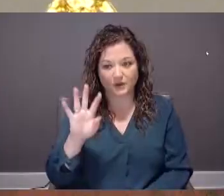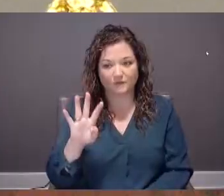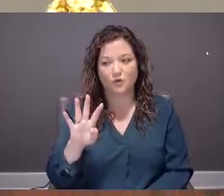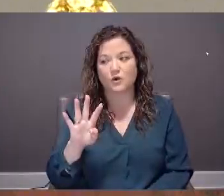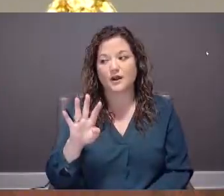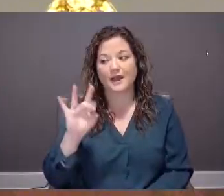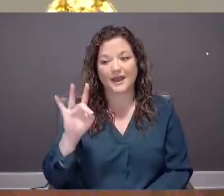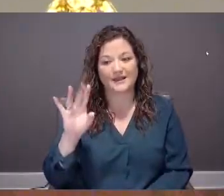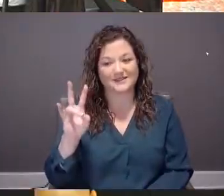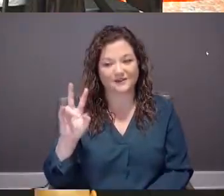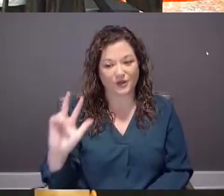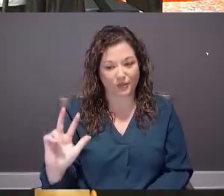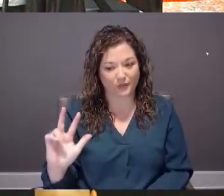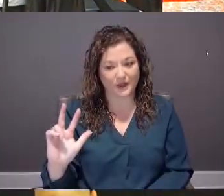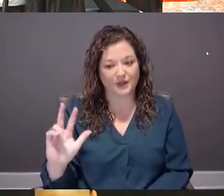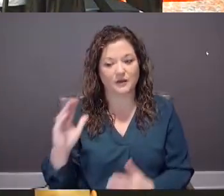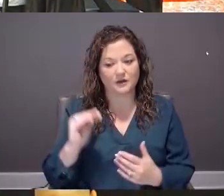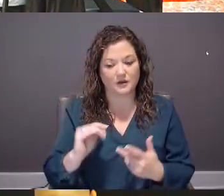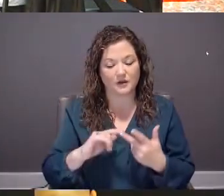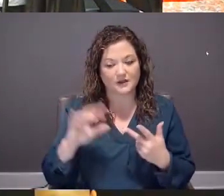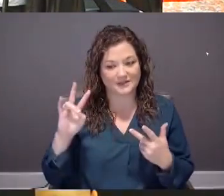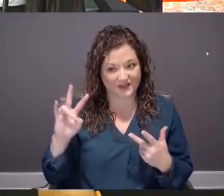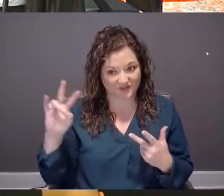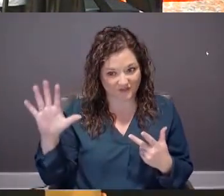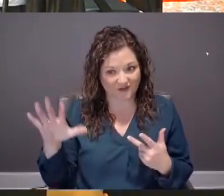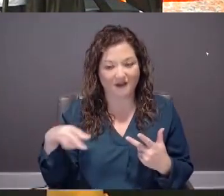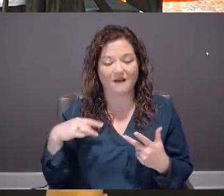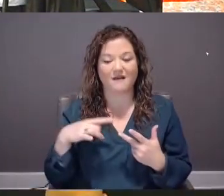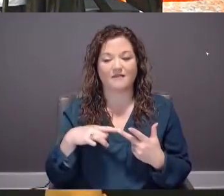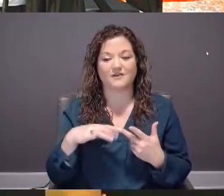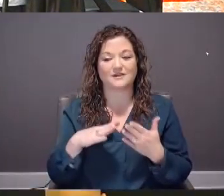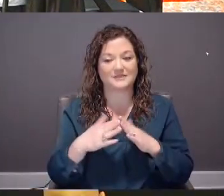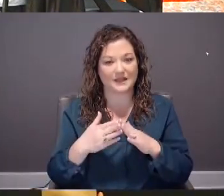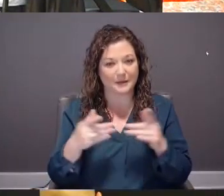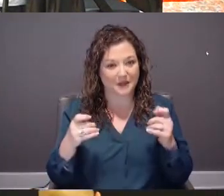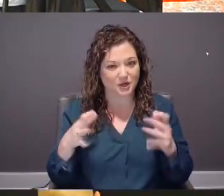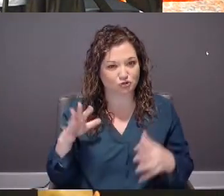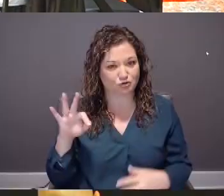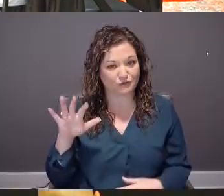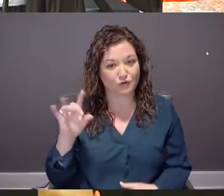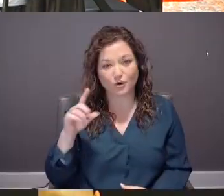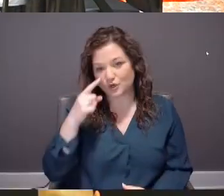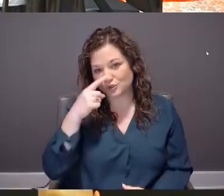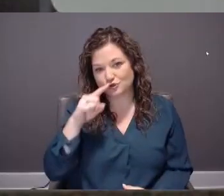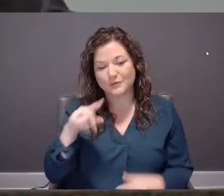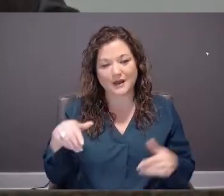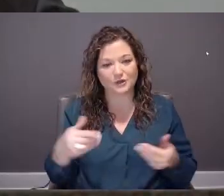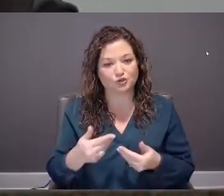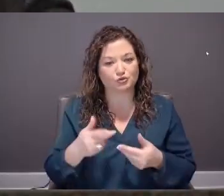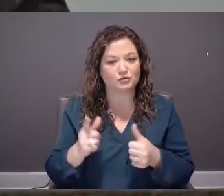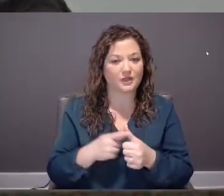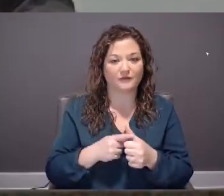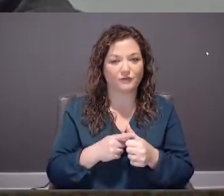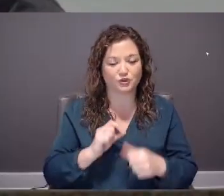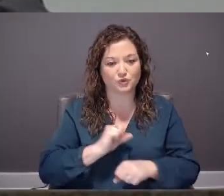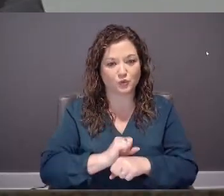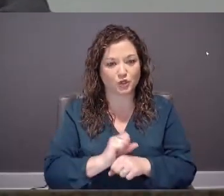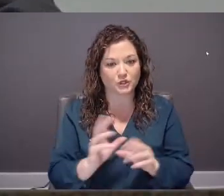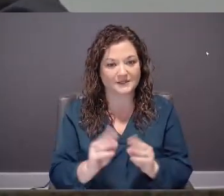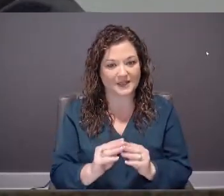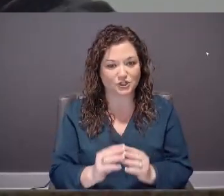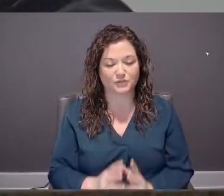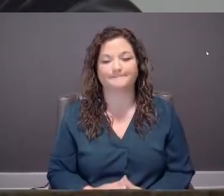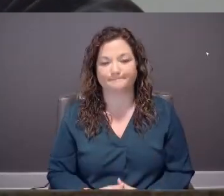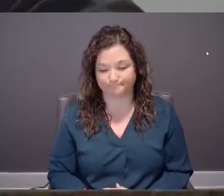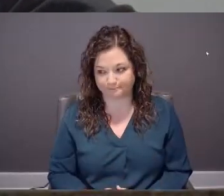2024-873 through 2024-875. City Manager Ford, will you please introduce the first work session? We've got